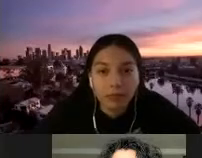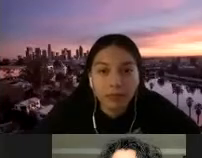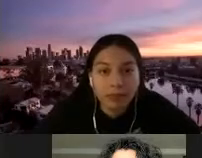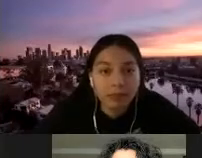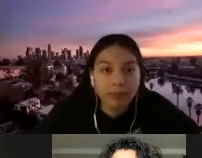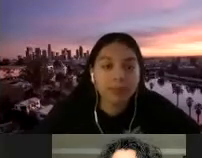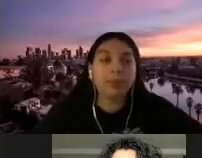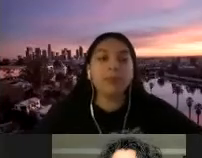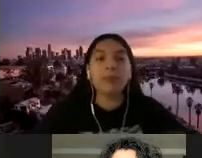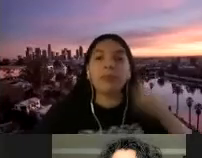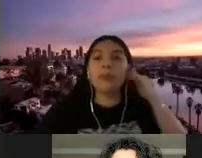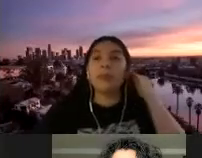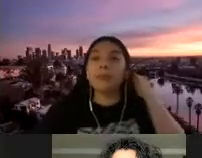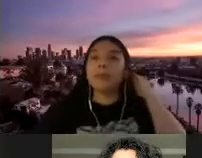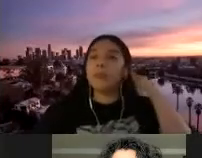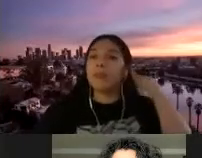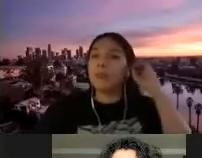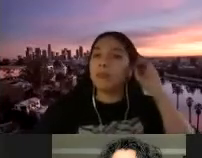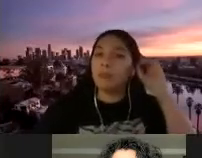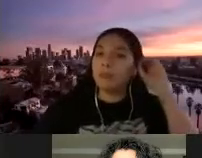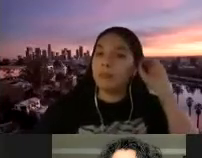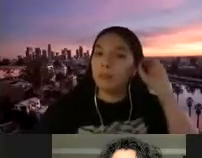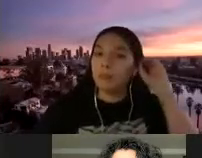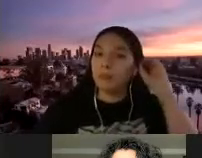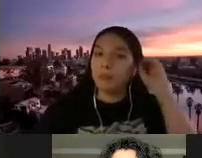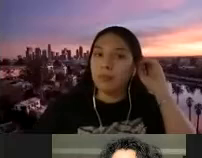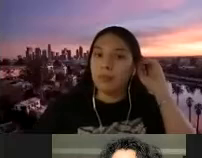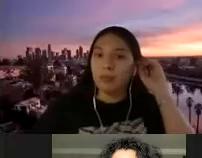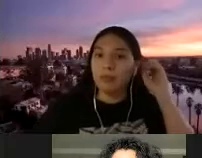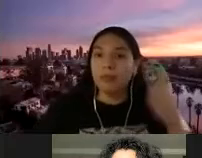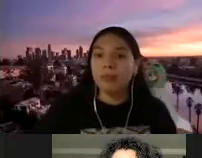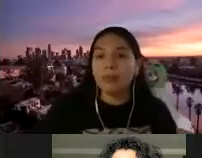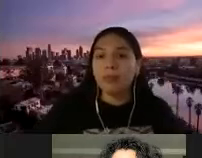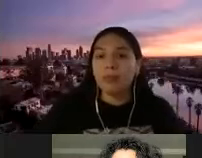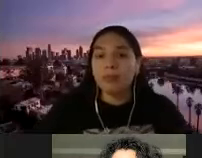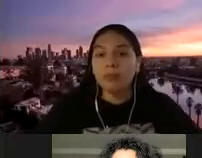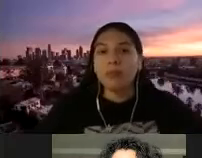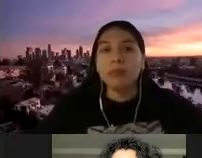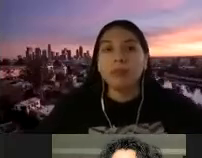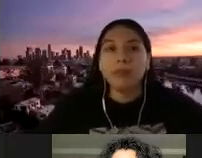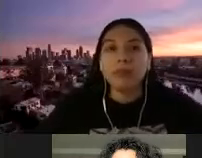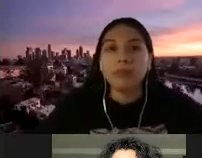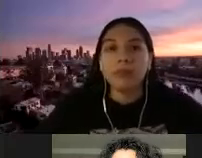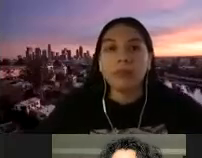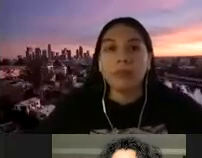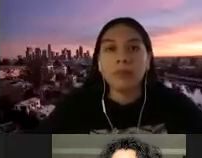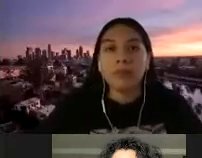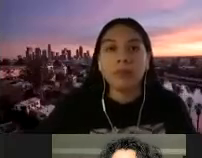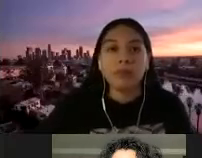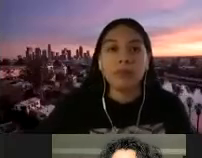Okay. So some history of bachata. Bachata rose around the 20th century in the Dominican Republic and the